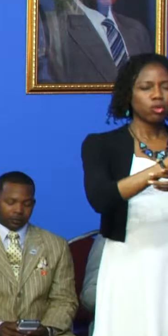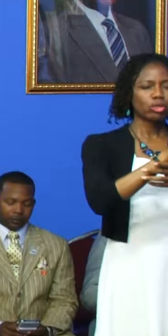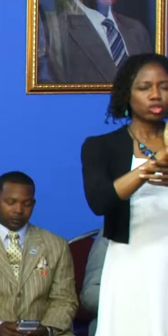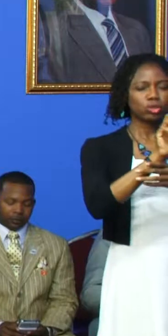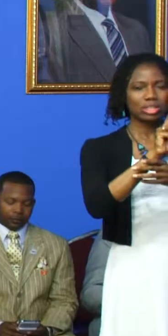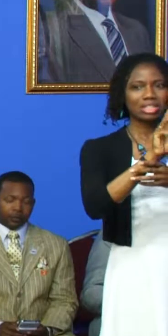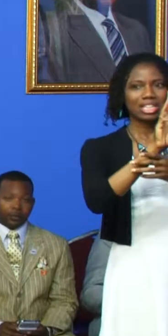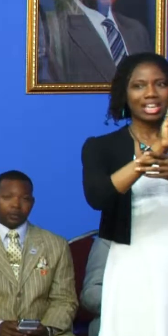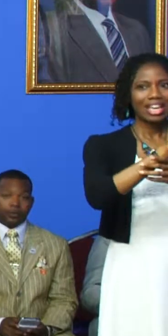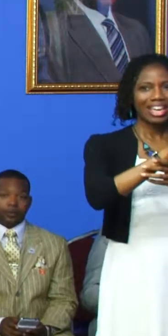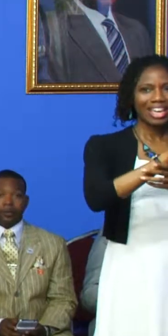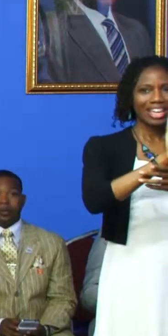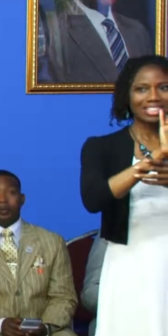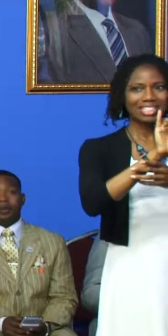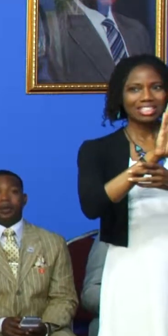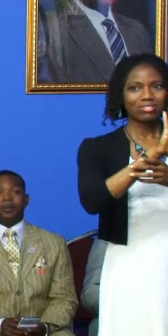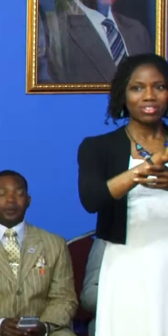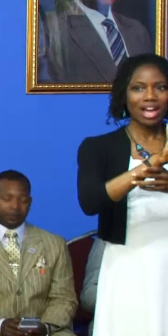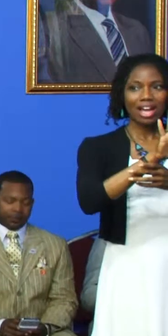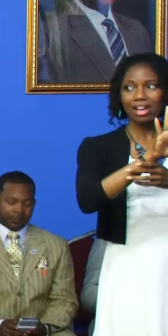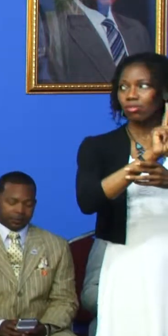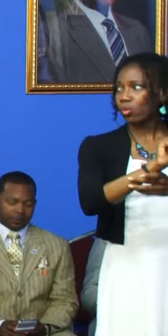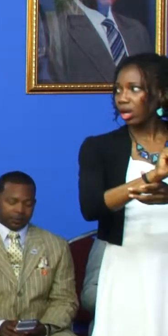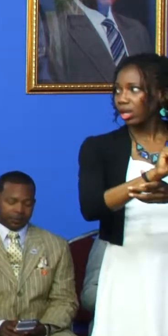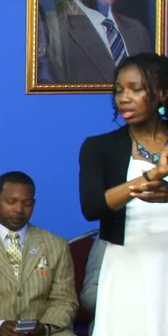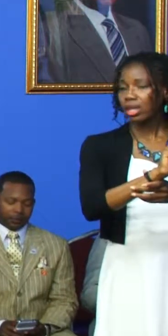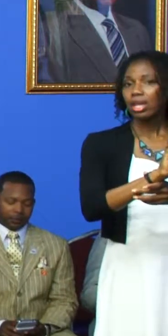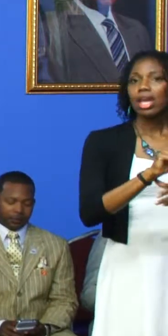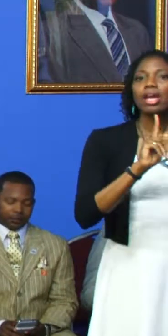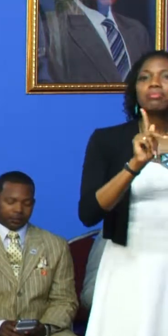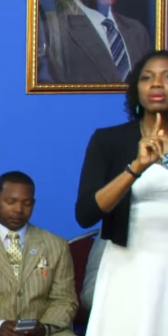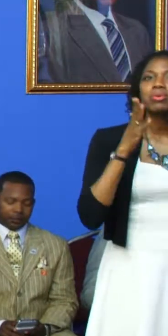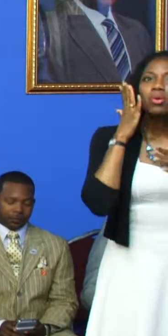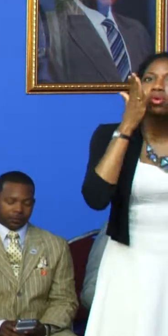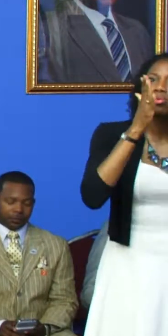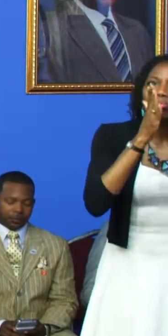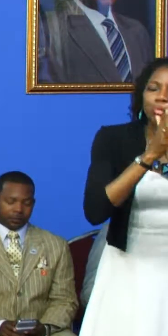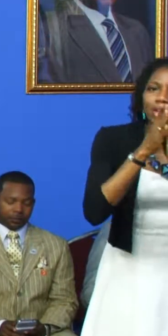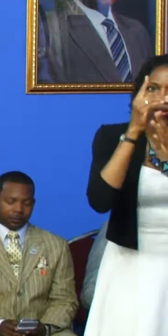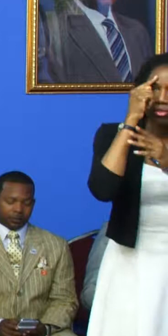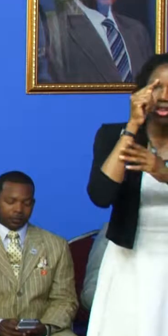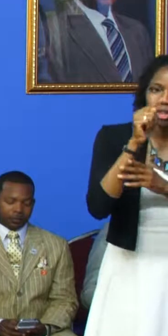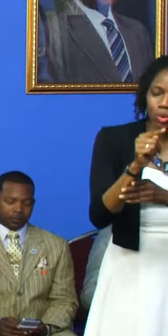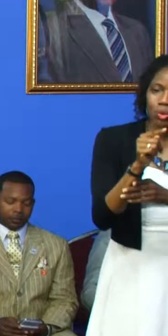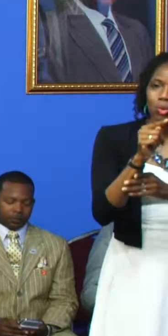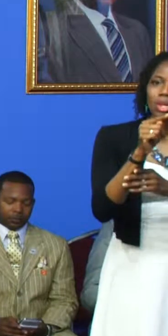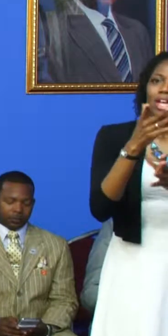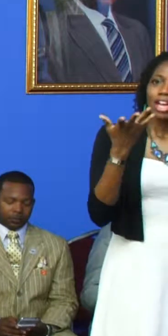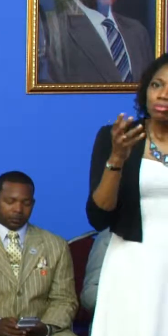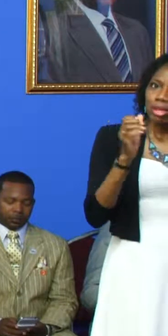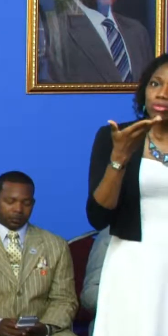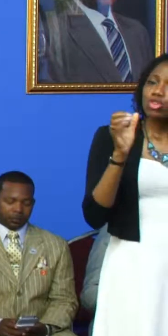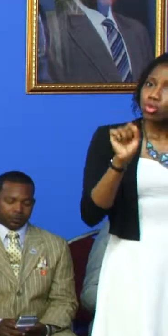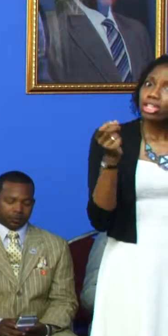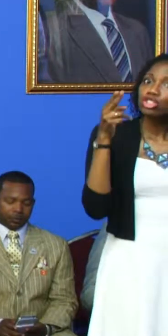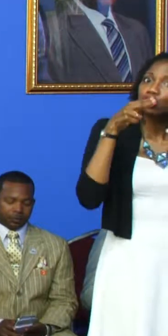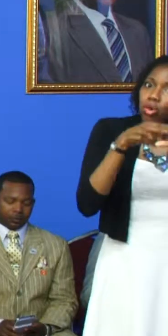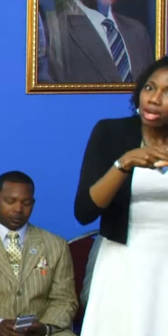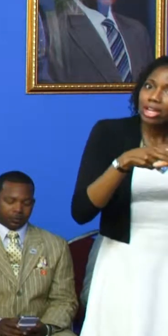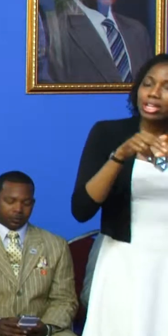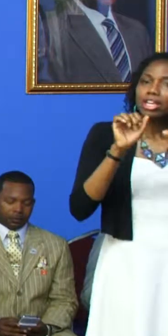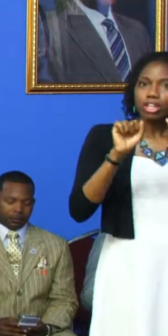877-626-4651, and people pray with you, people take your complaints, and you that want to join Nash Action Network and support us, you can